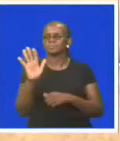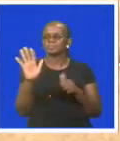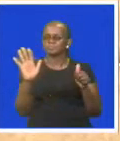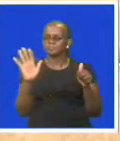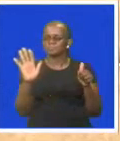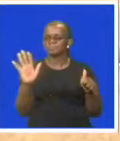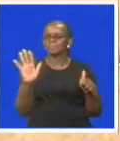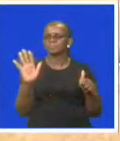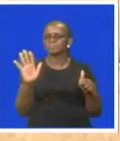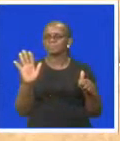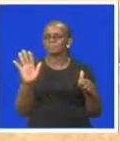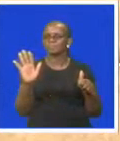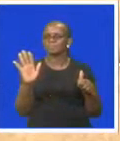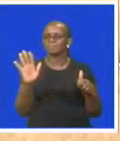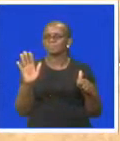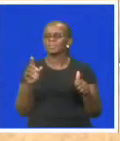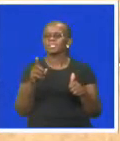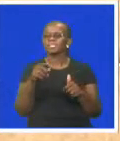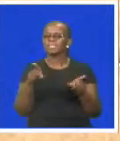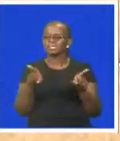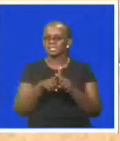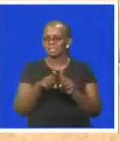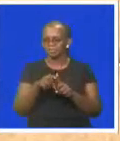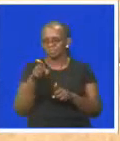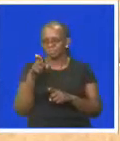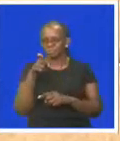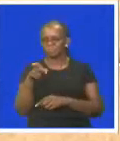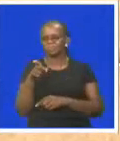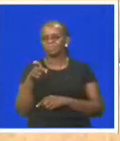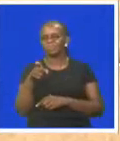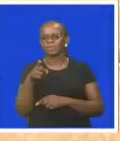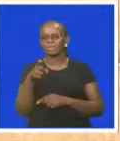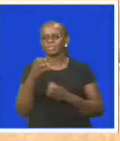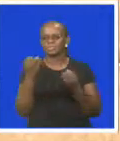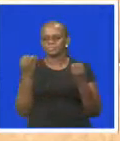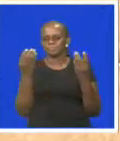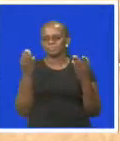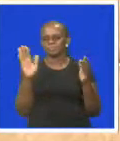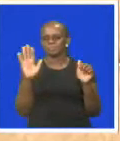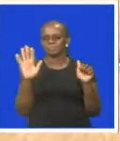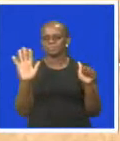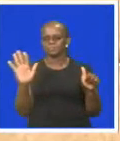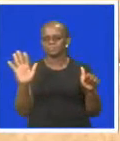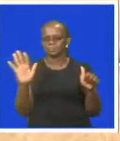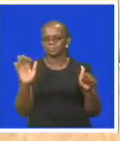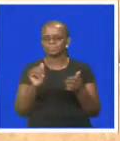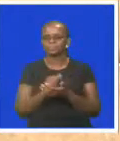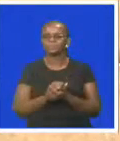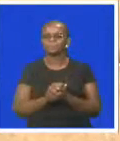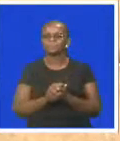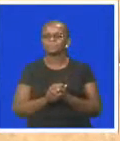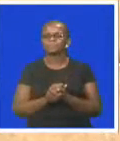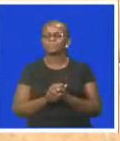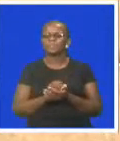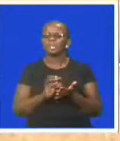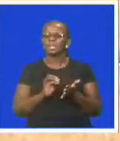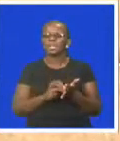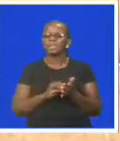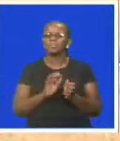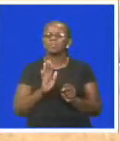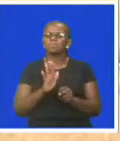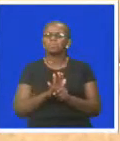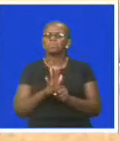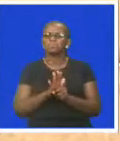1, 2, 3, 4, 5, 6. We've got 6 ladybugs. So this is number 6. And here there are lots of ice